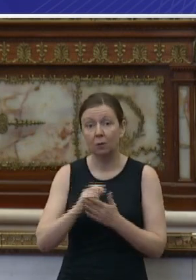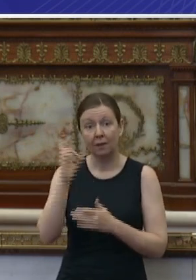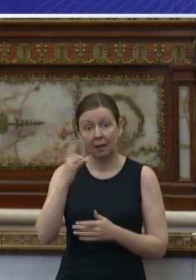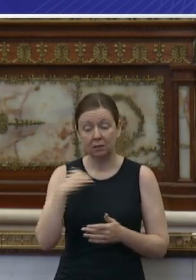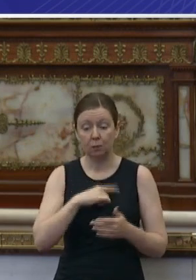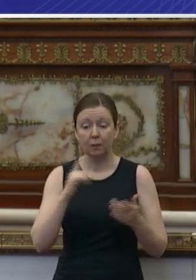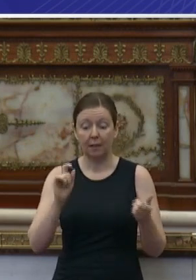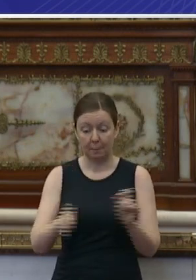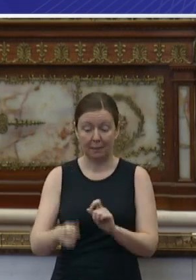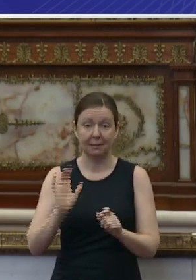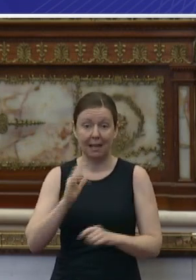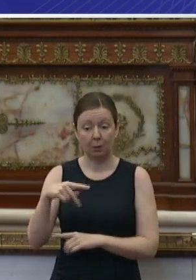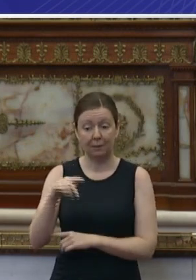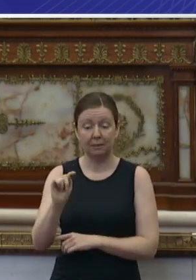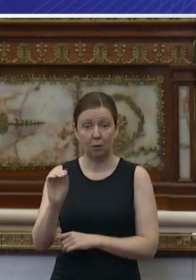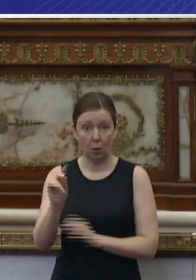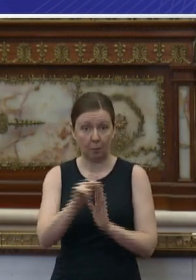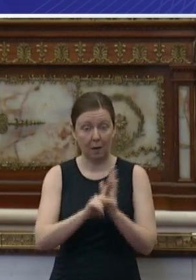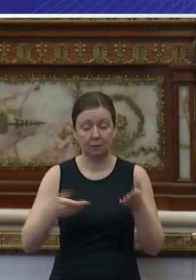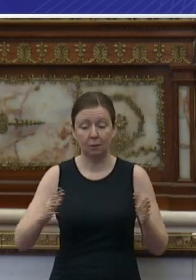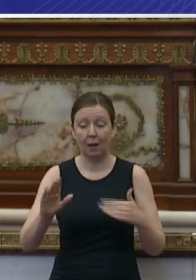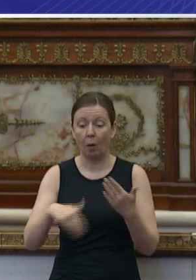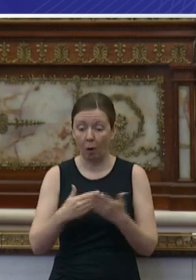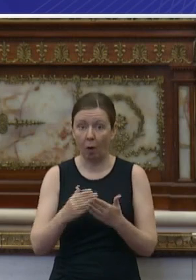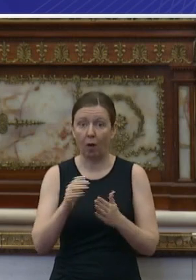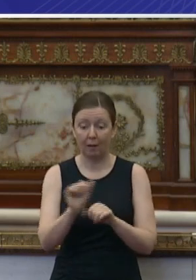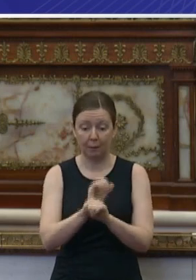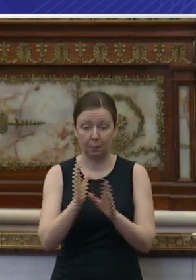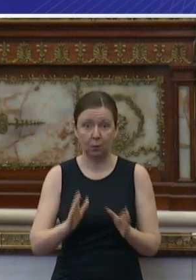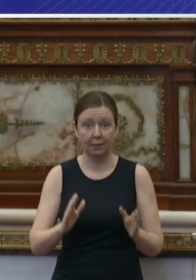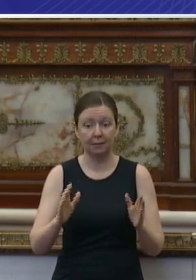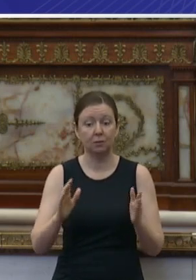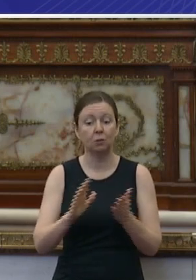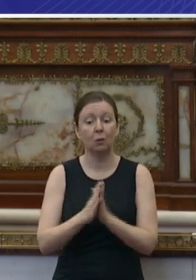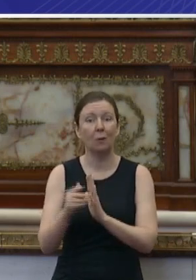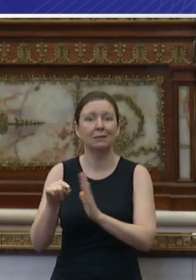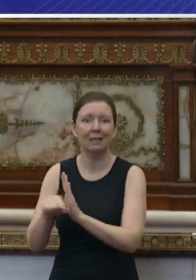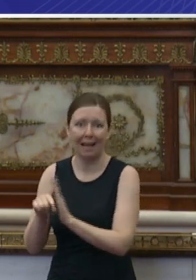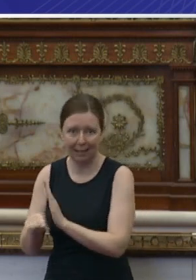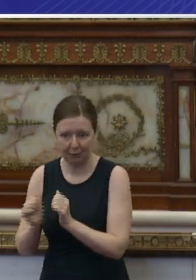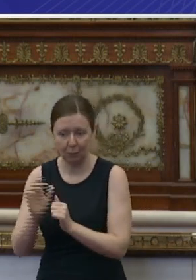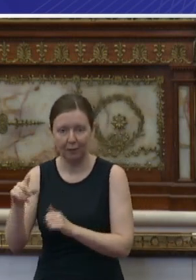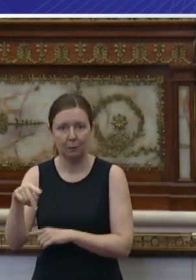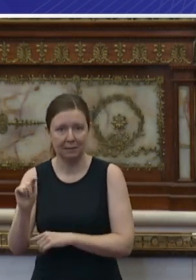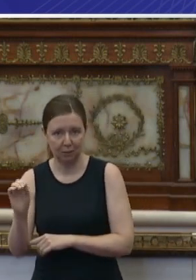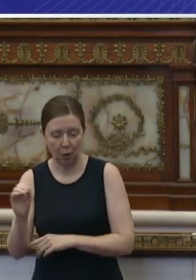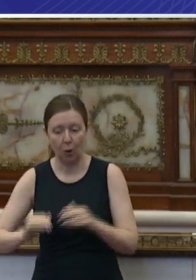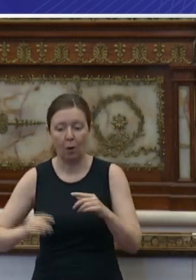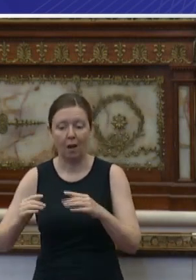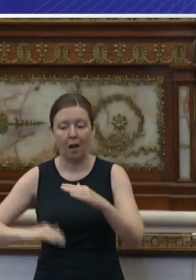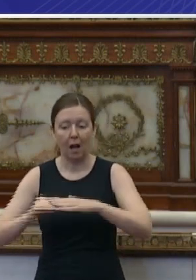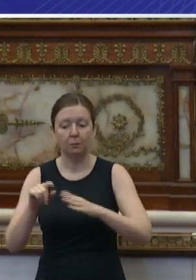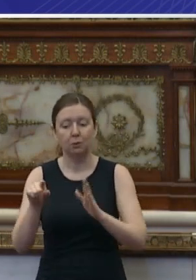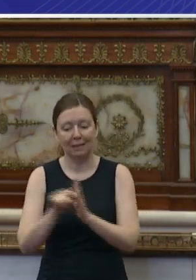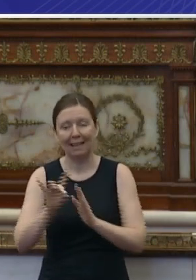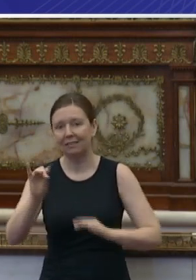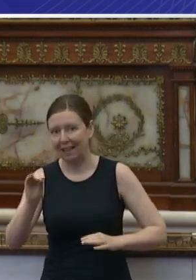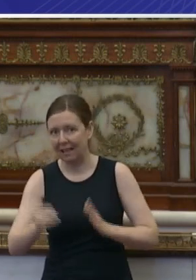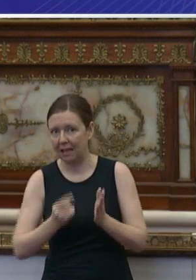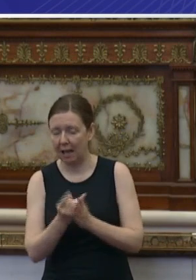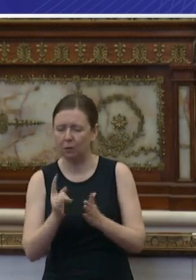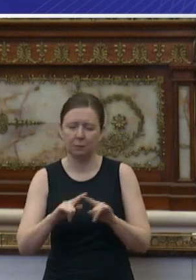we also amended our PTO policy to allow all employees to go into the negative with their PTO up to negative 80 hours.